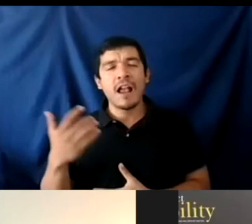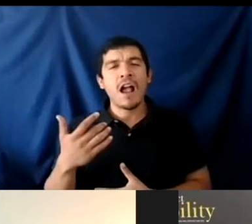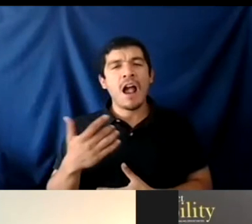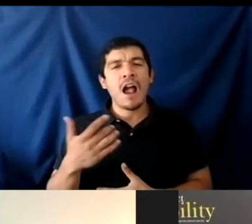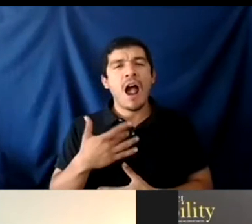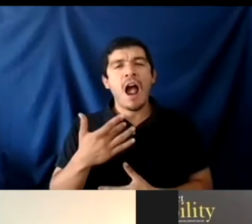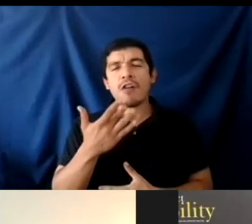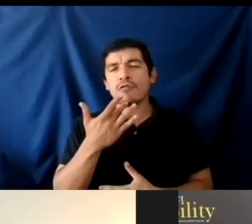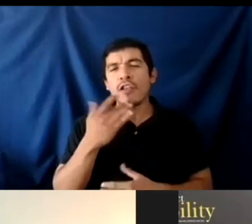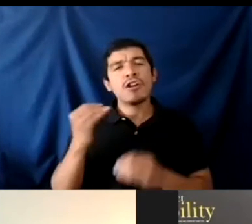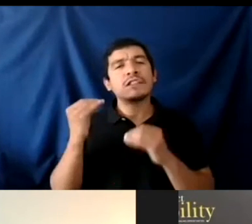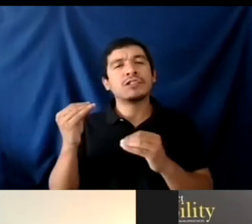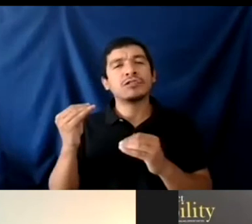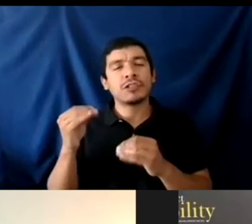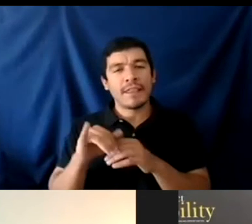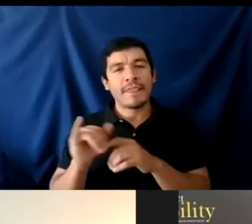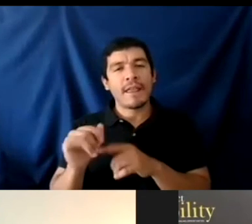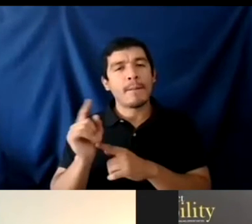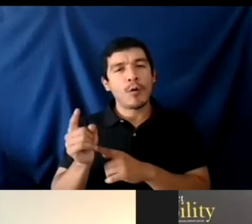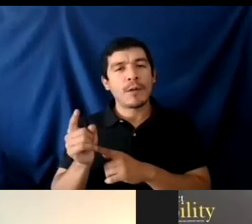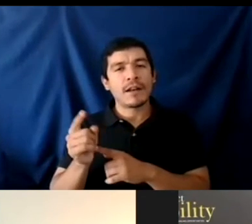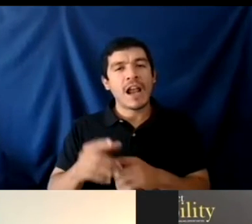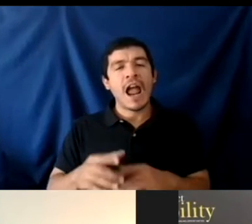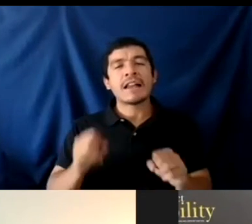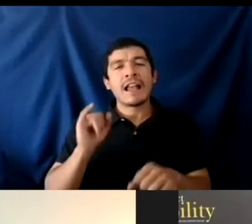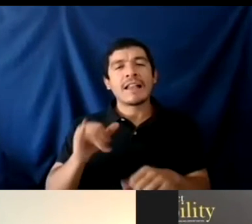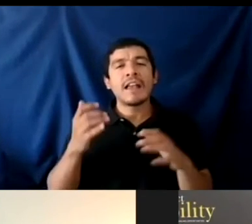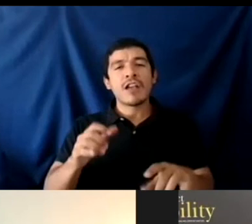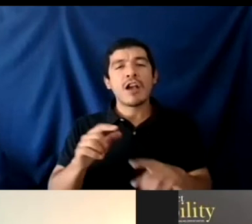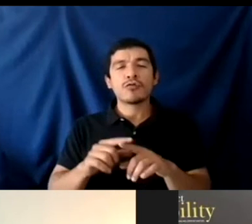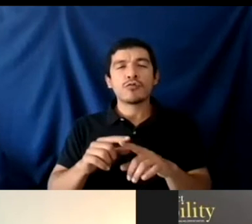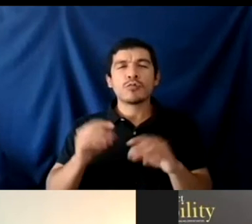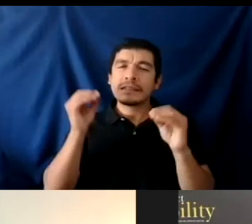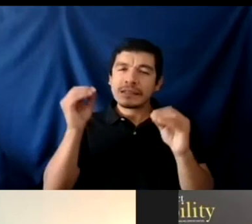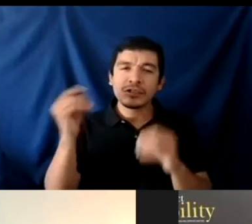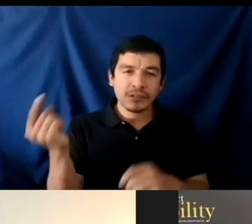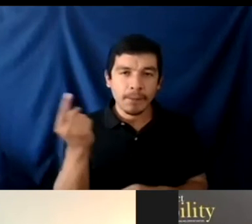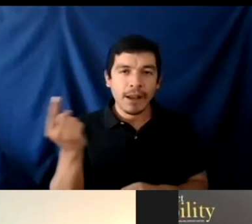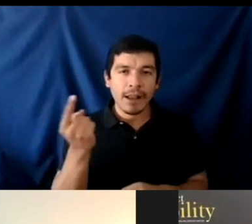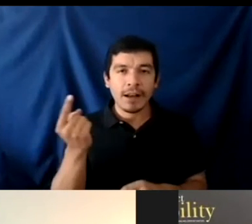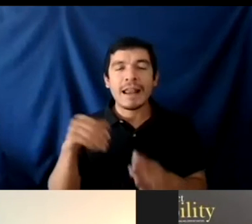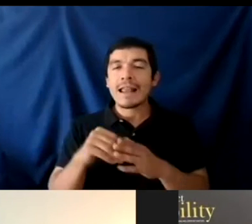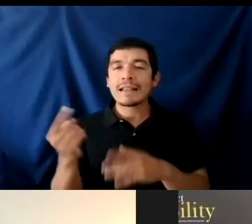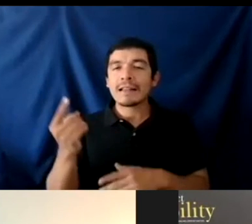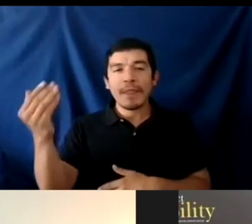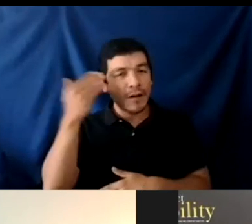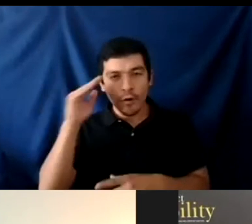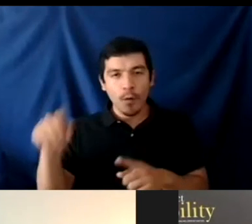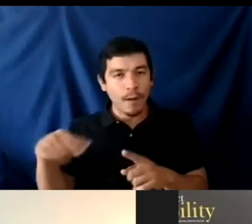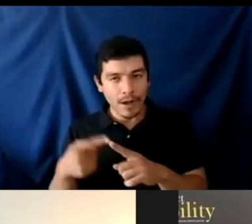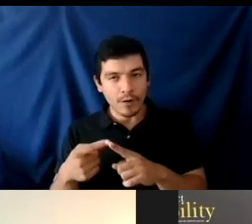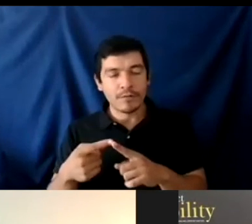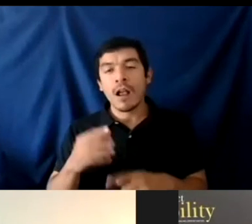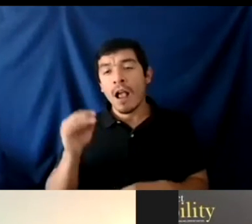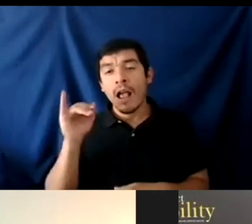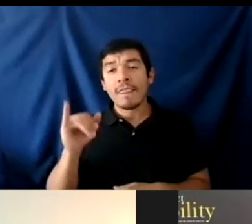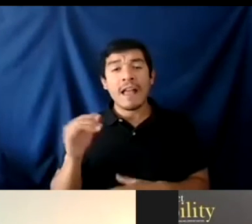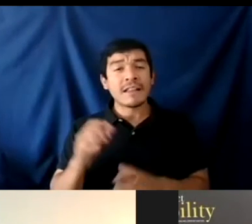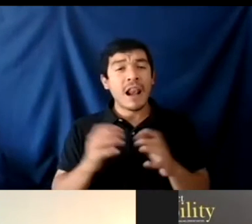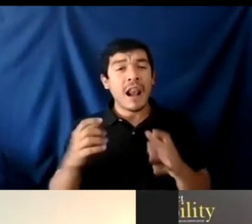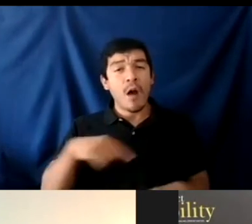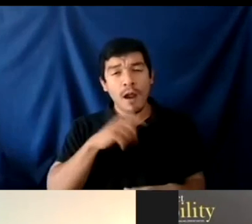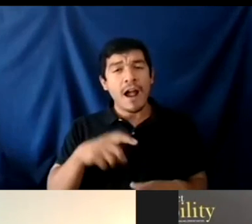a teaching moment and a chance to educate somebody in something they may not know about. And there's a lot we need to do